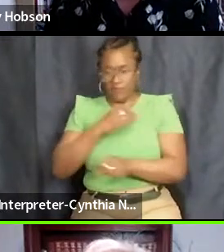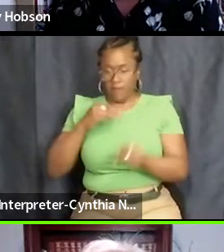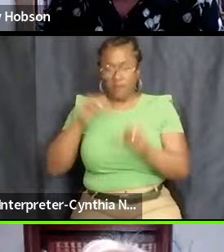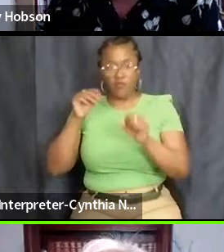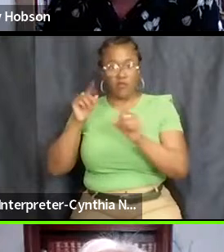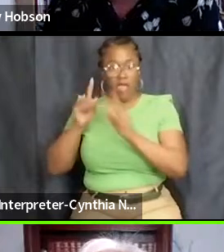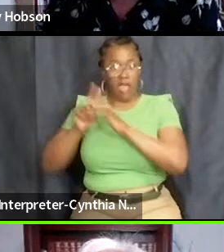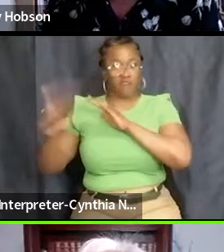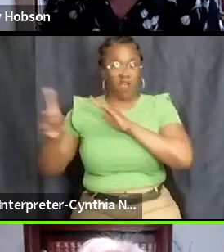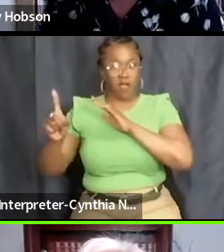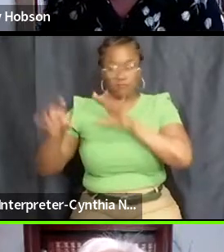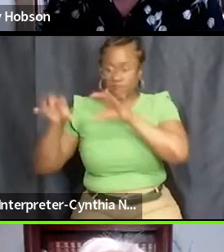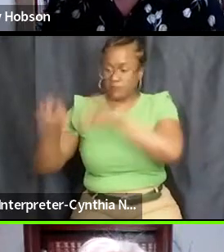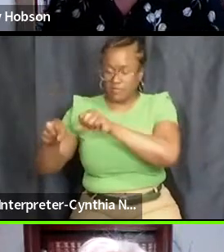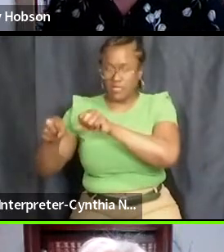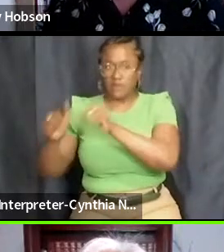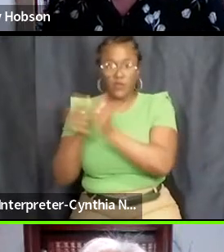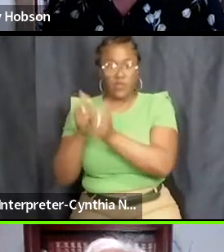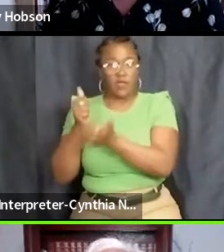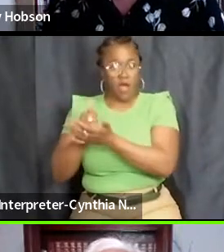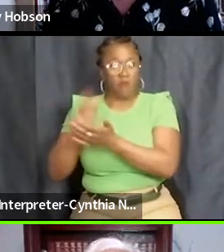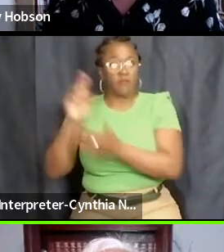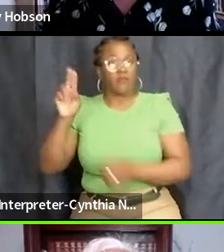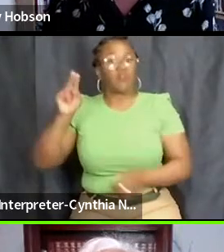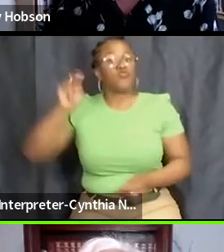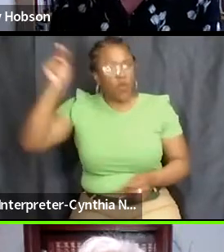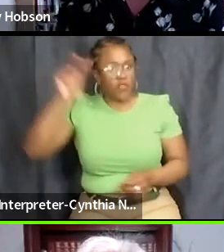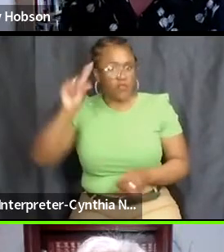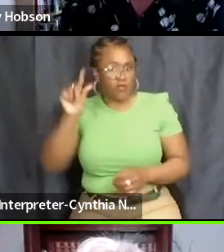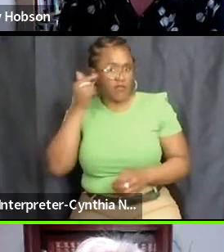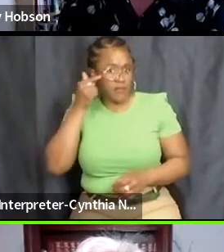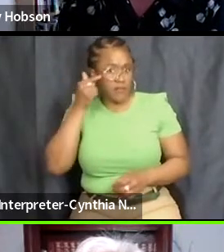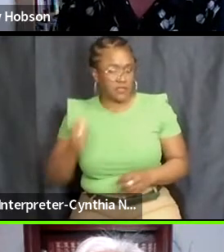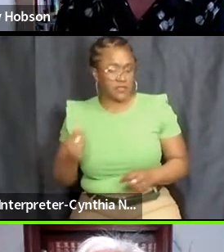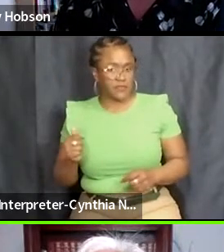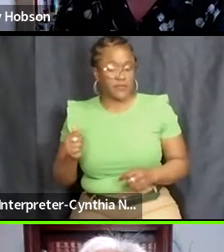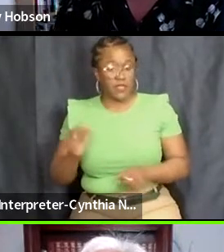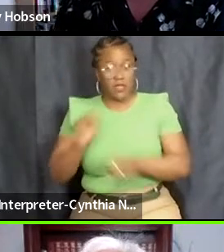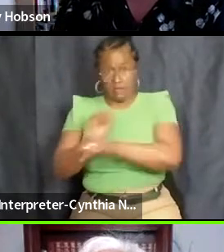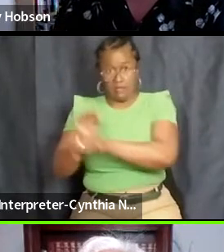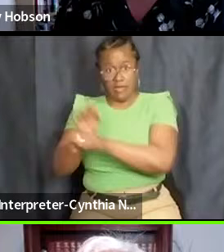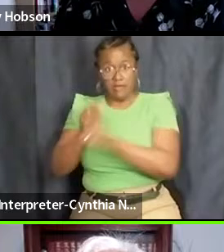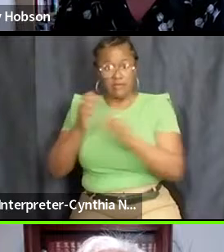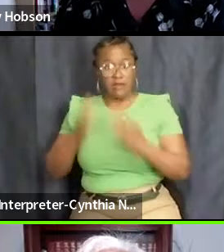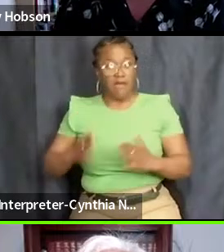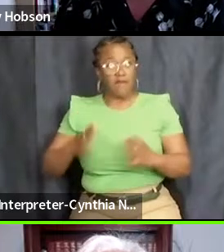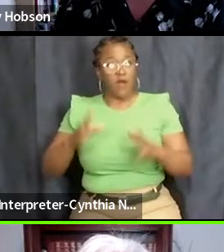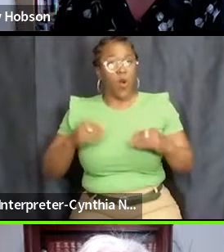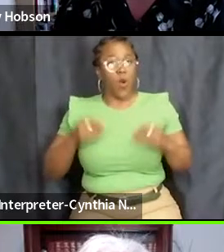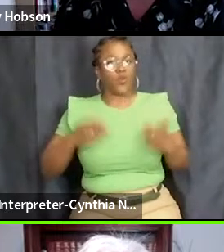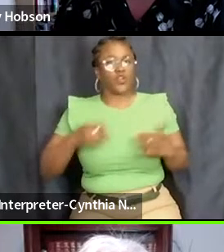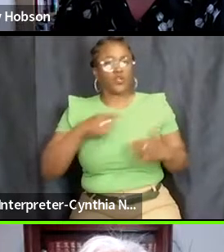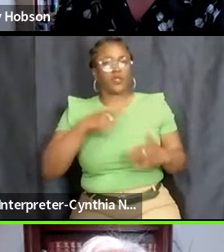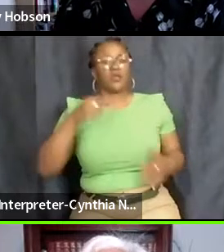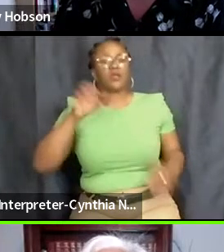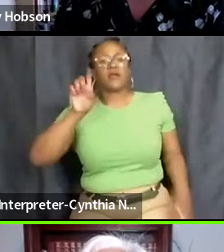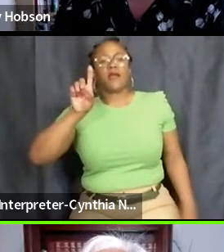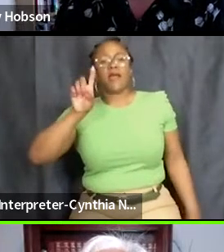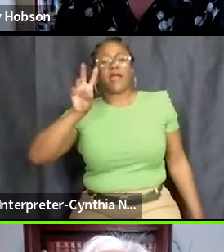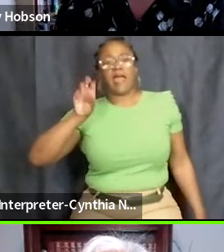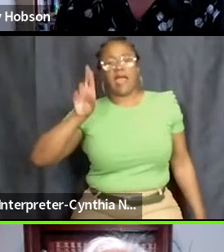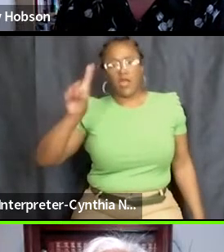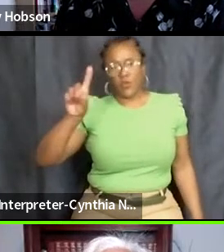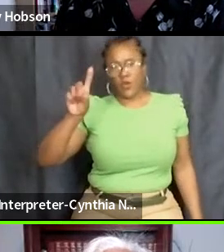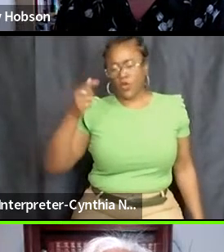them with the help of the Northern governments. And so a slave owner named Edward Gorsuch out